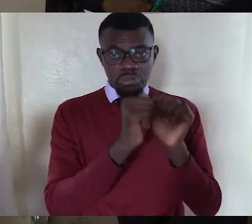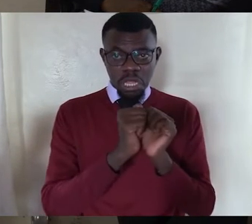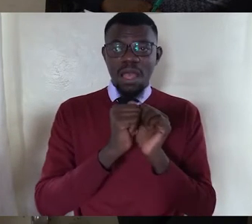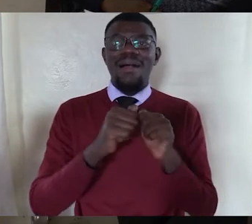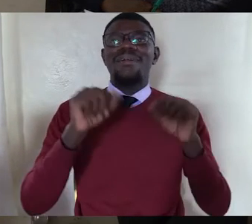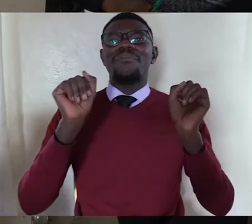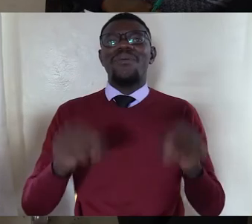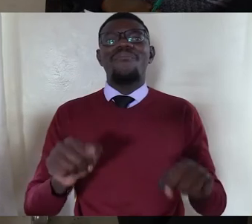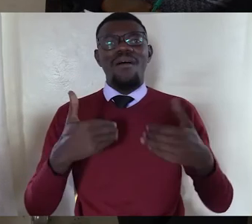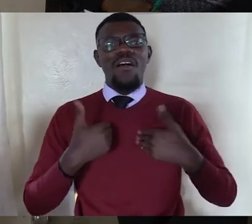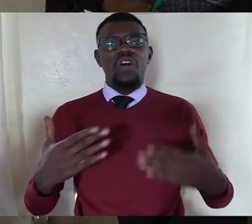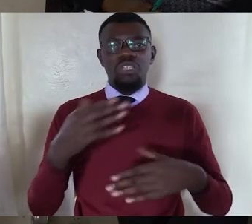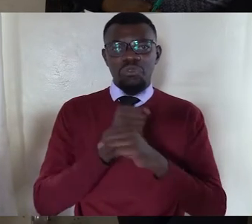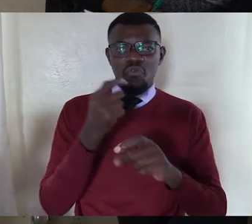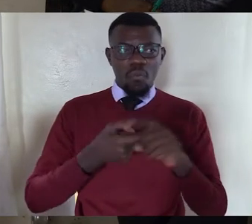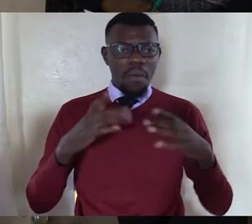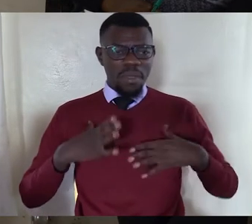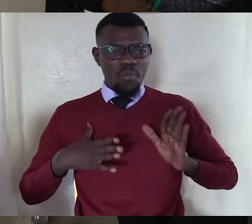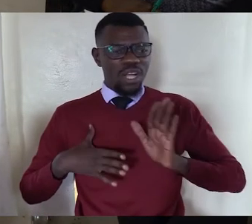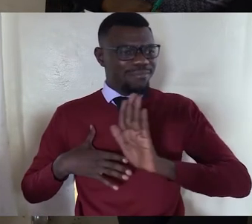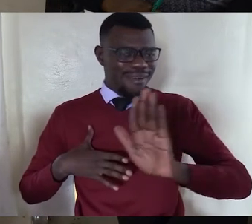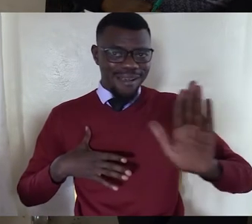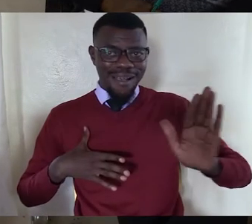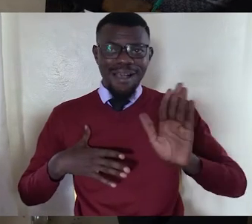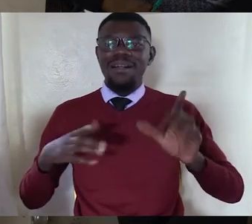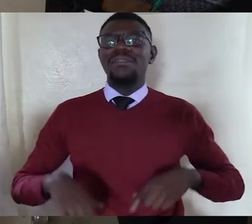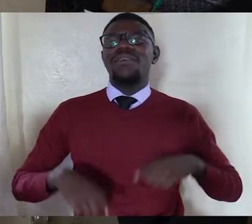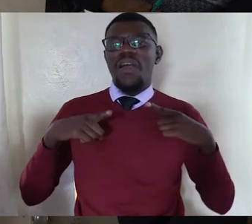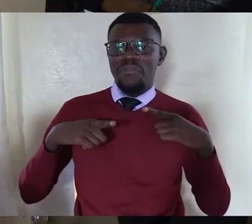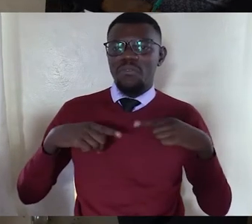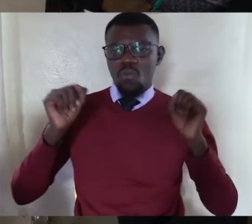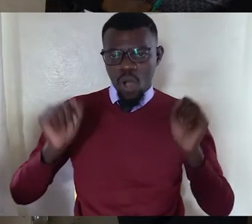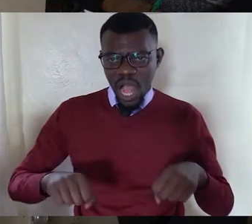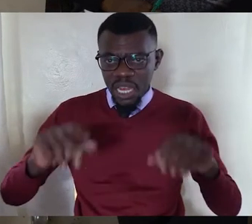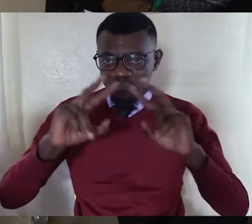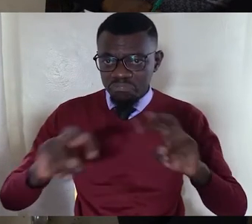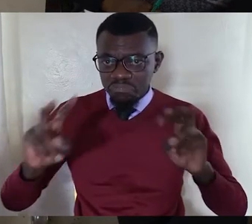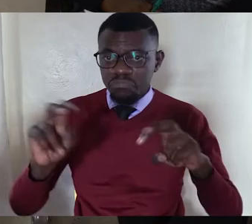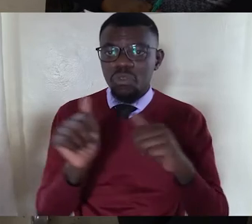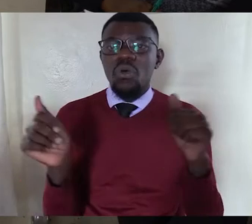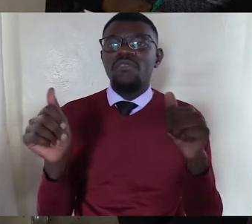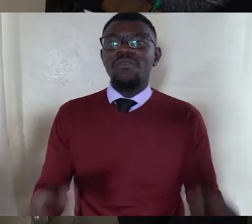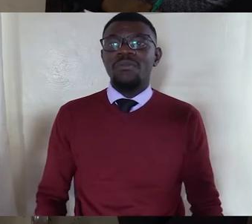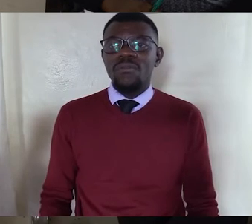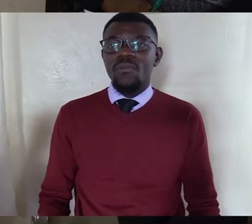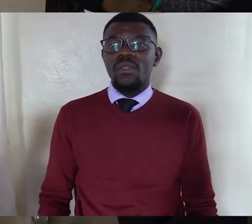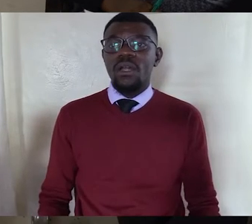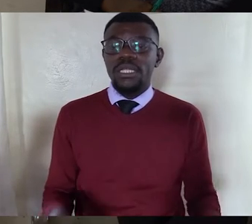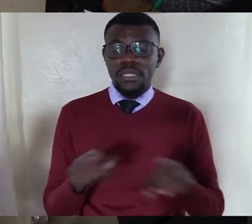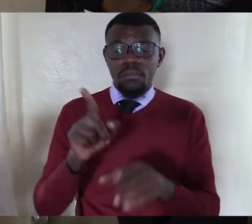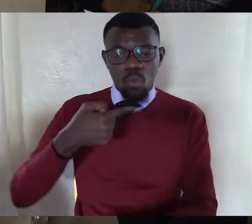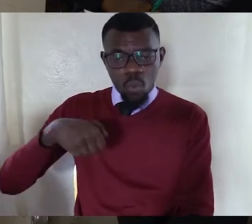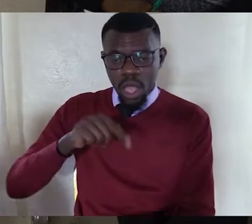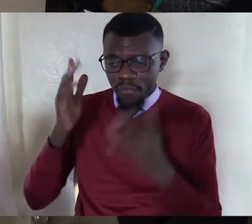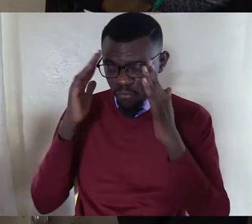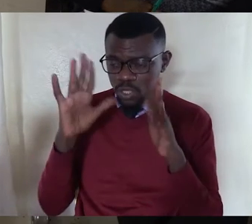trust from the survivors, and at least we are able to do our investigations well. Now, the other thing that we are also focusing